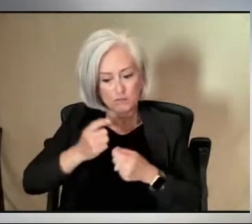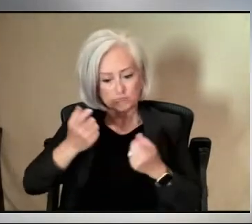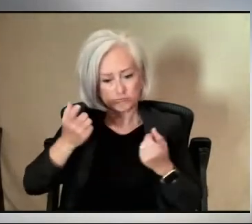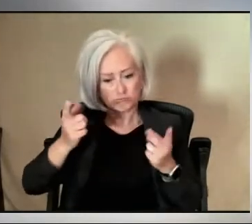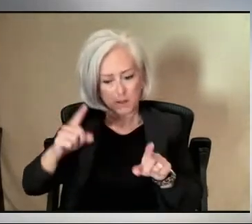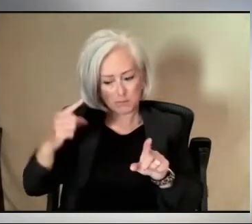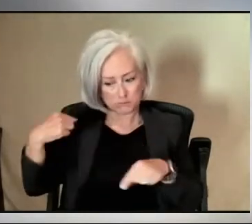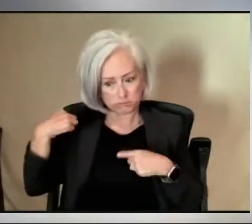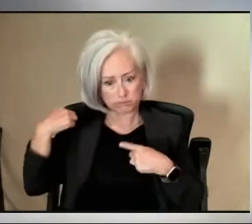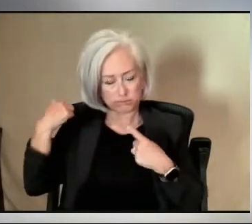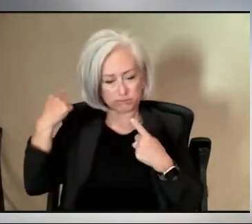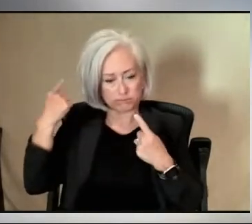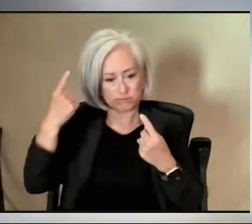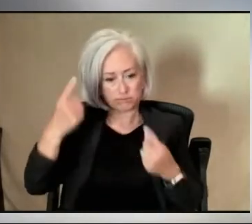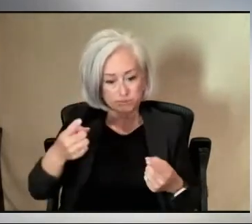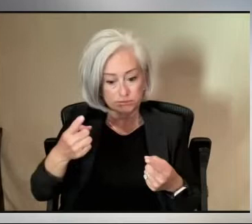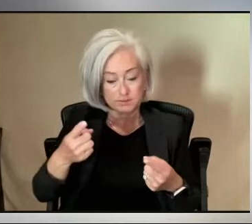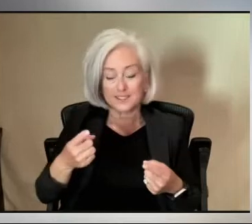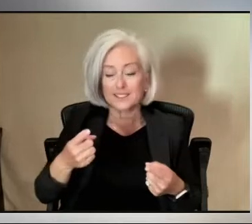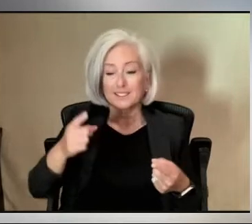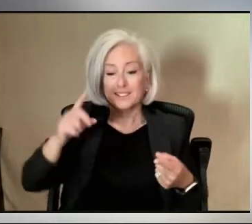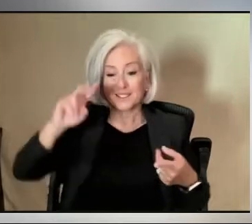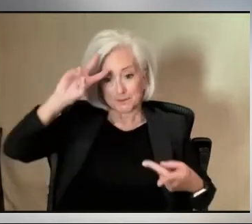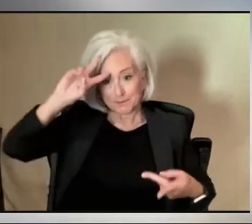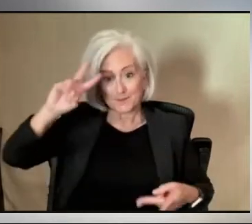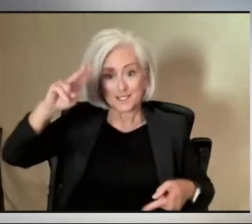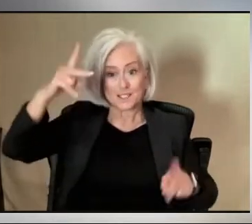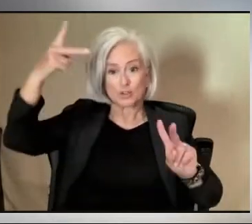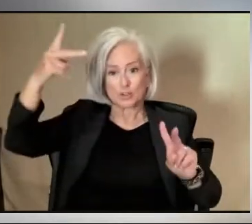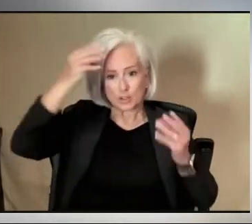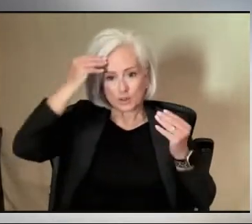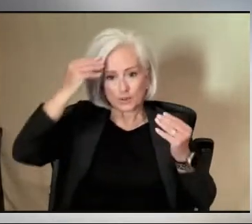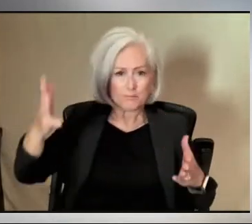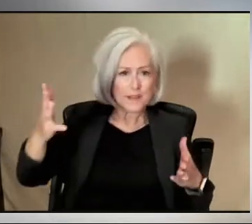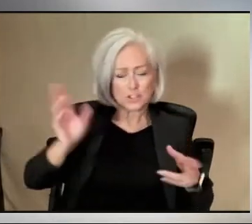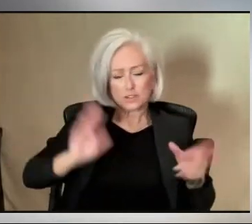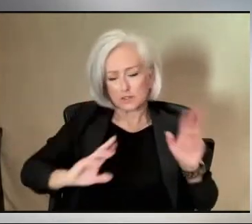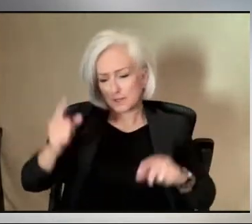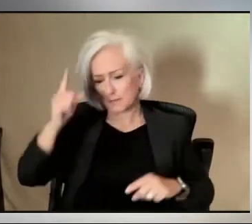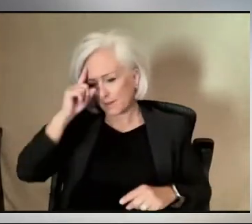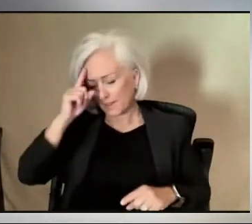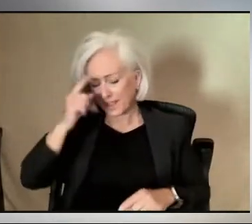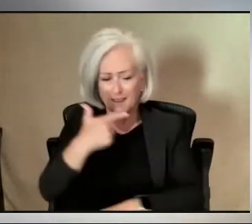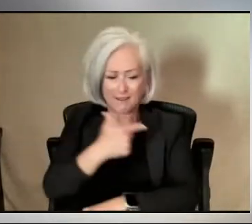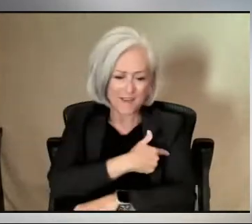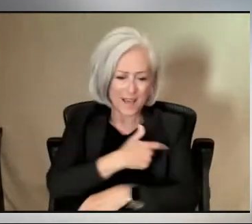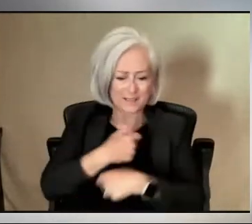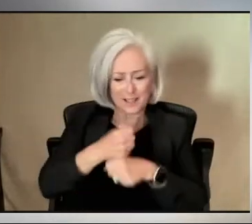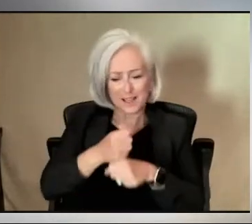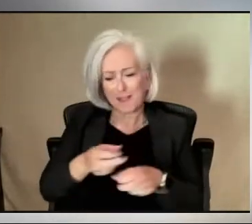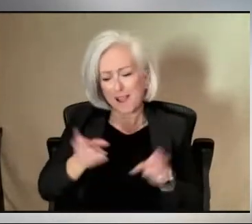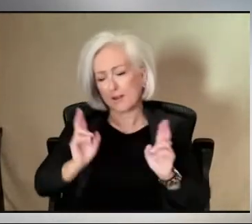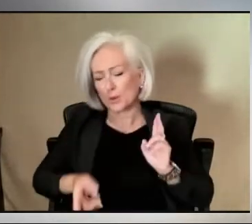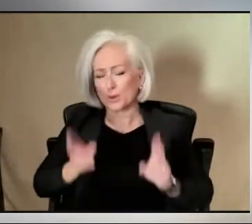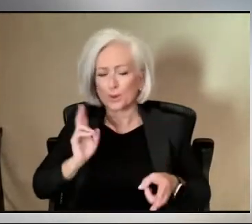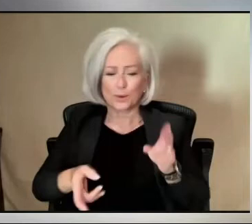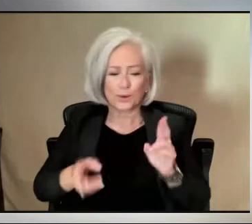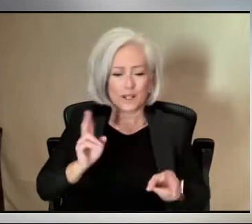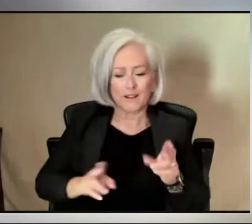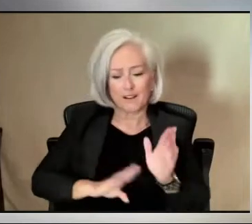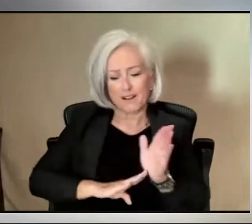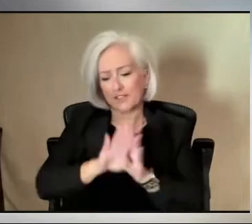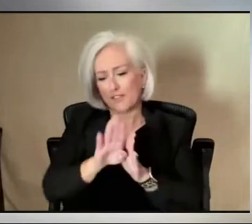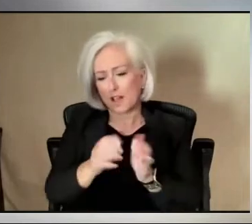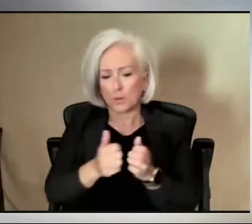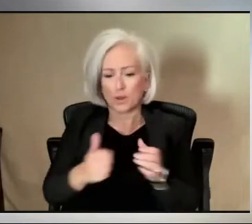when people suggest that these vaccines were somehow rushed or, developed with inadequate attention to